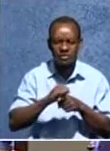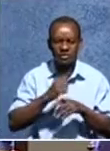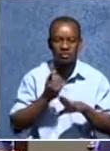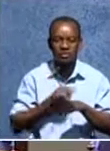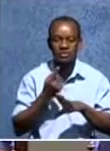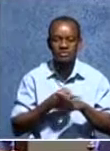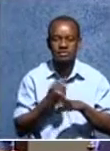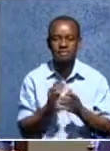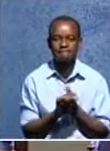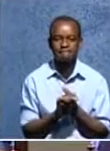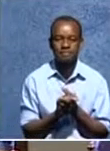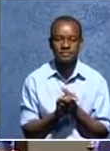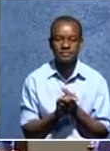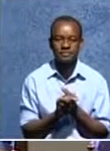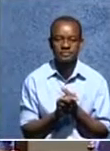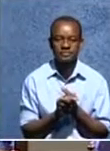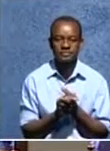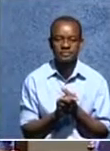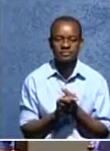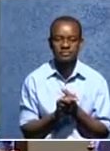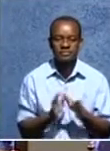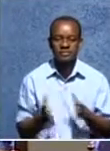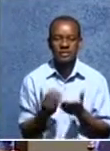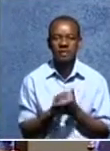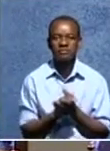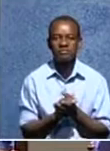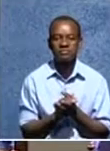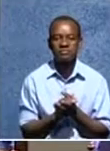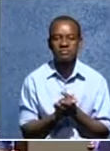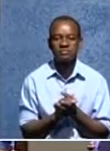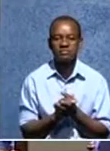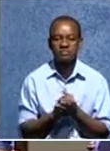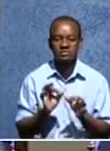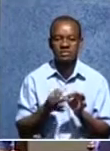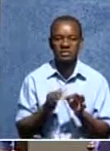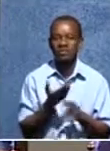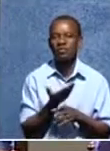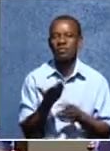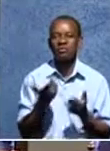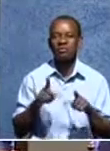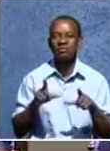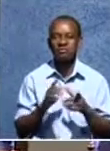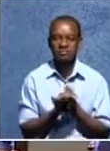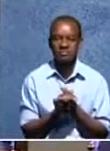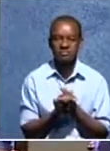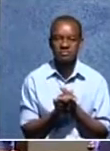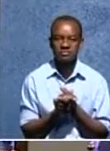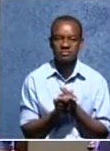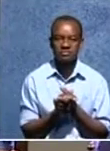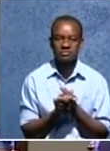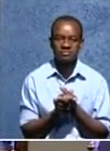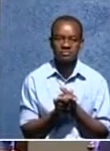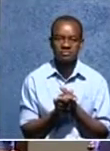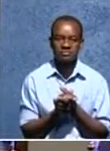that these members of yours translate all the brilliant ideas from this platform, because obviously we will have lots of learnings from this